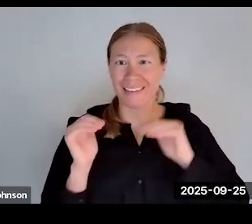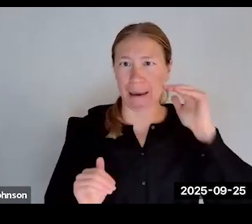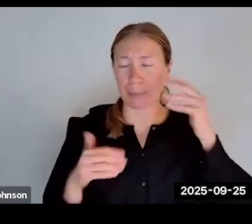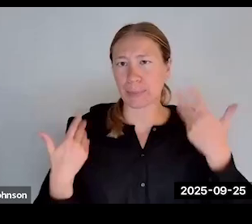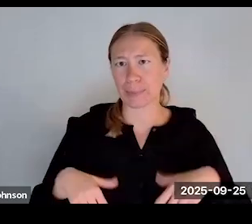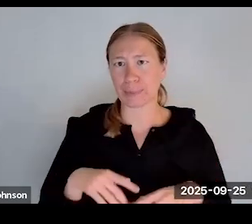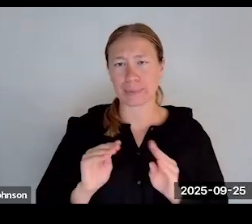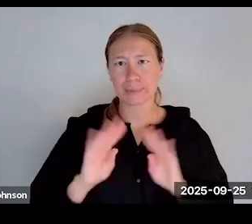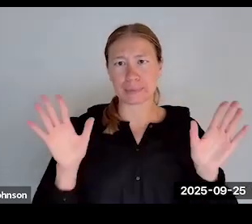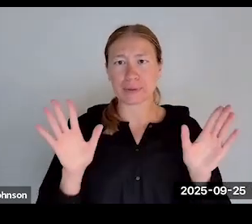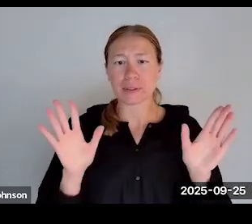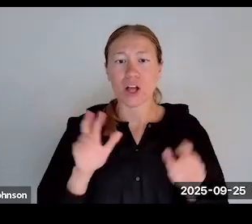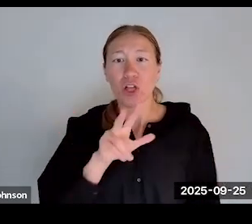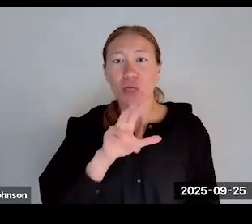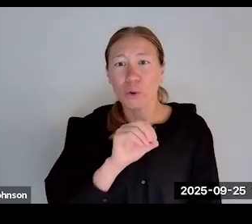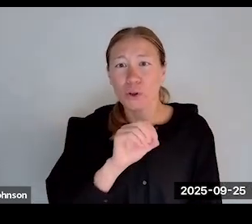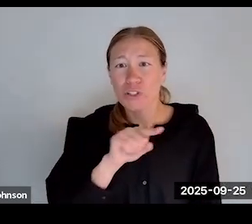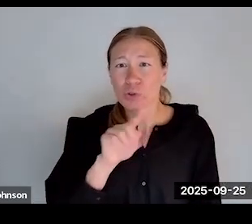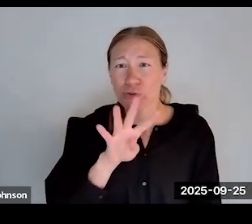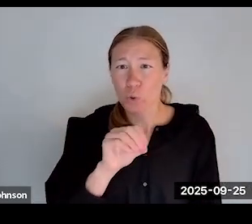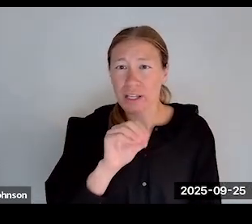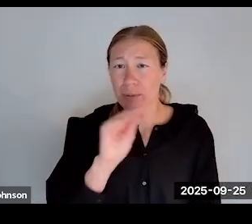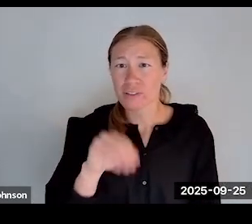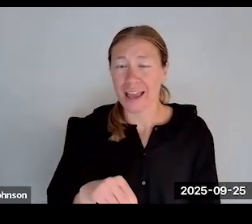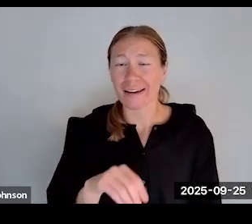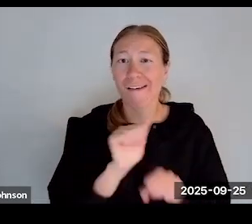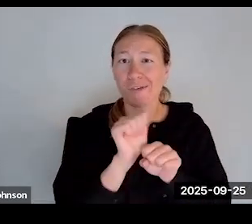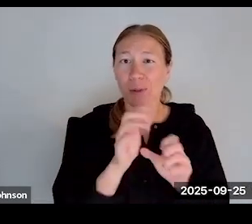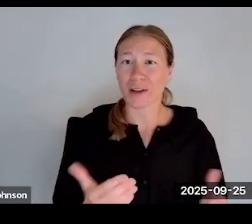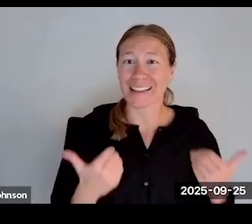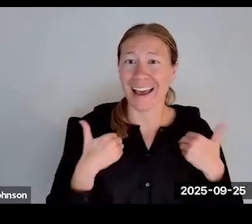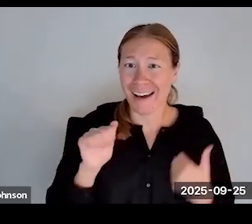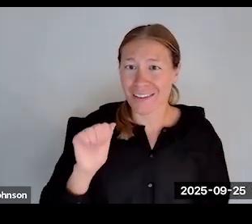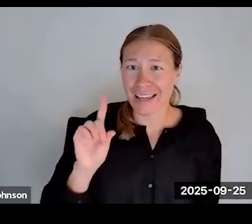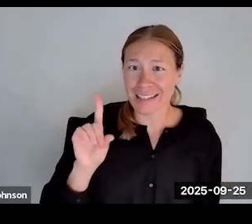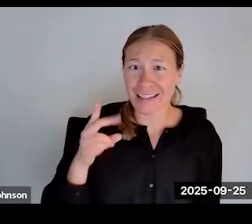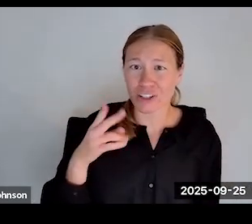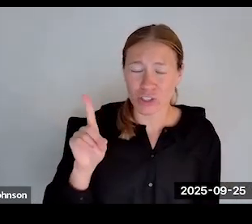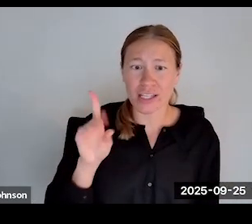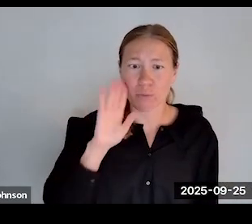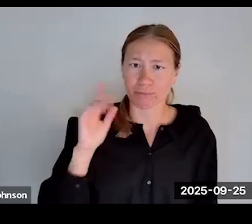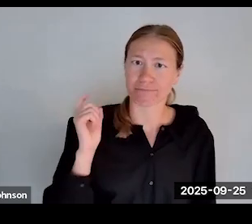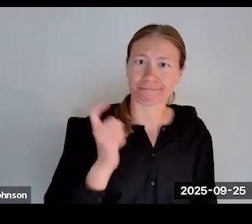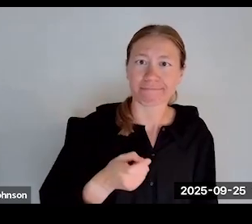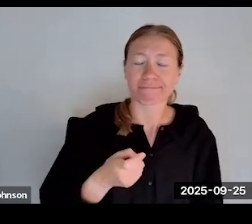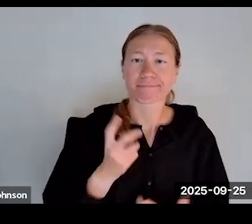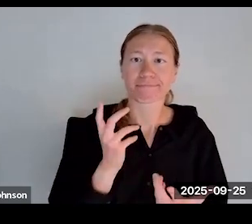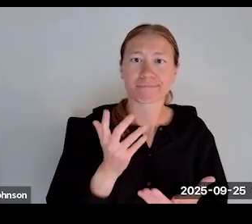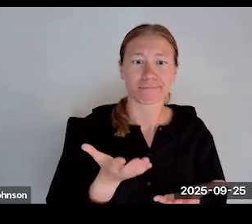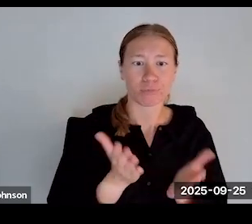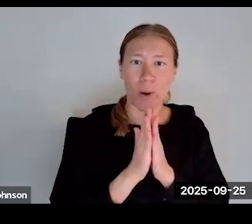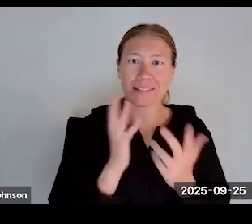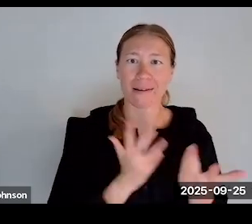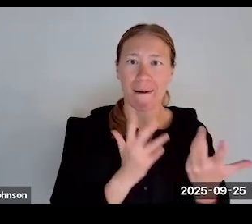striking. Only 30 to 40% of employees with ADHD receive accommodations. The numbers show us that while